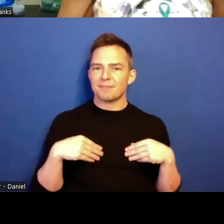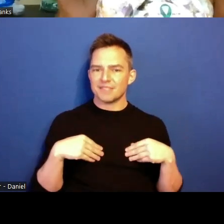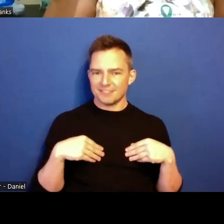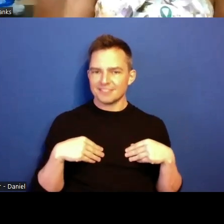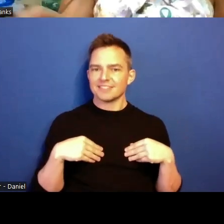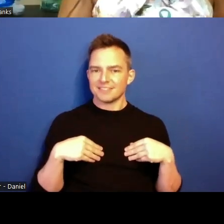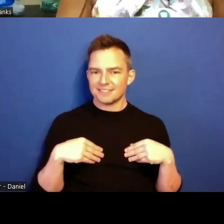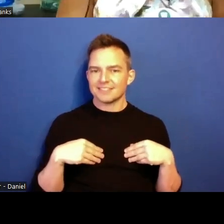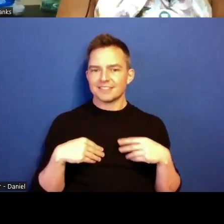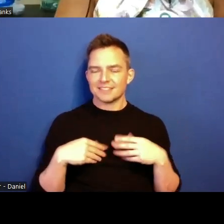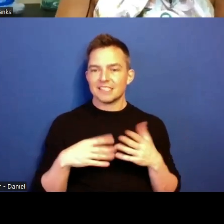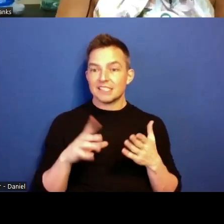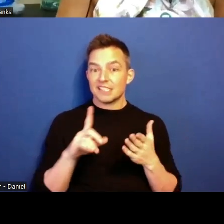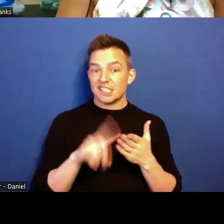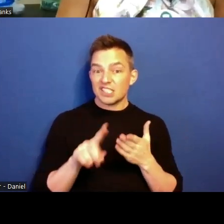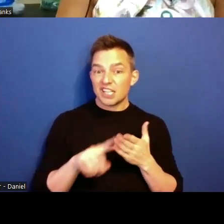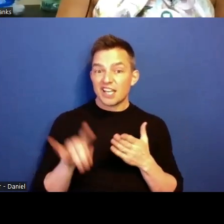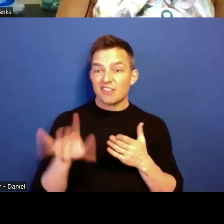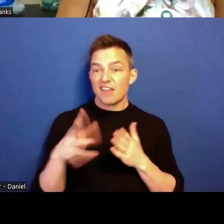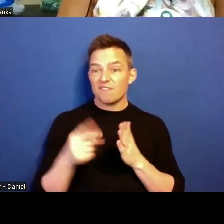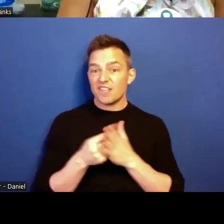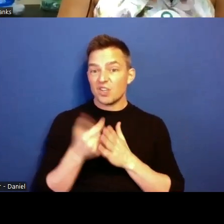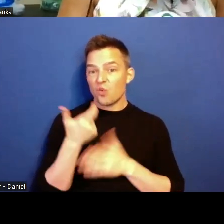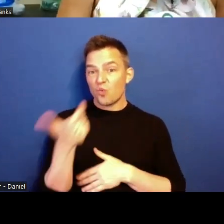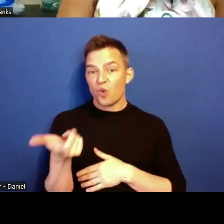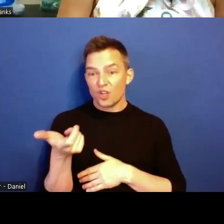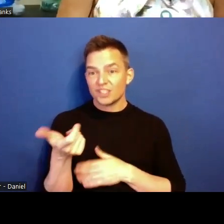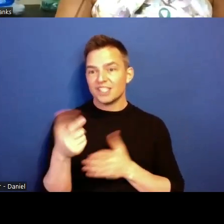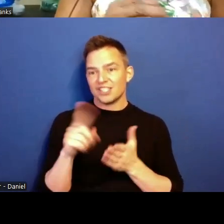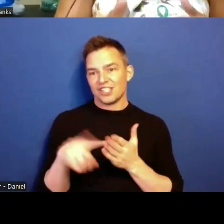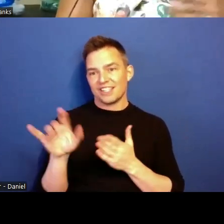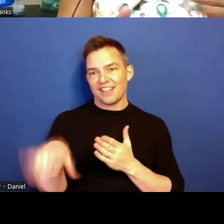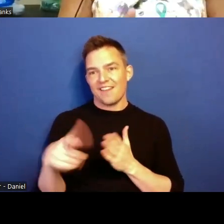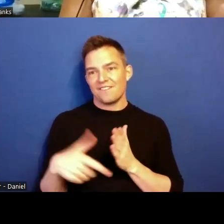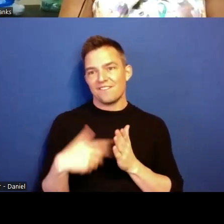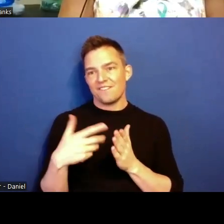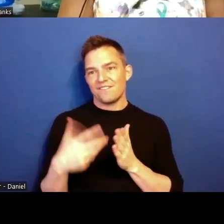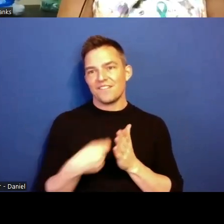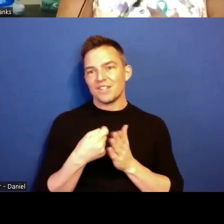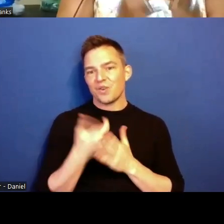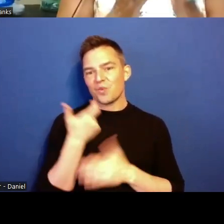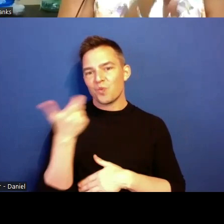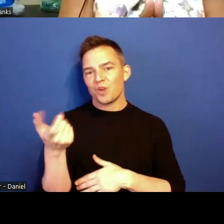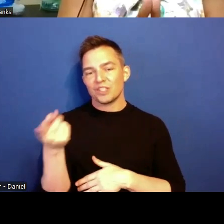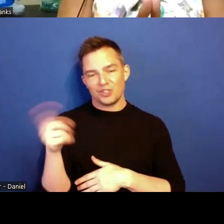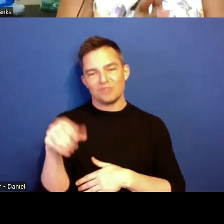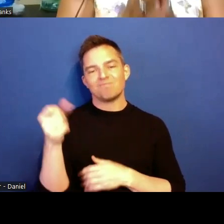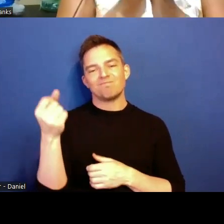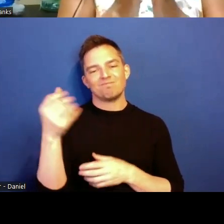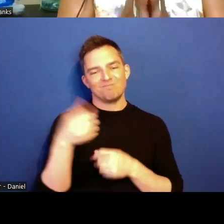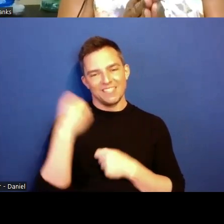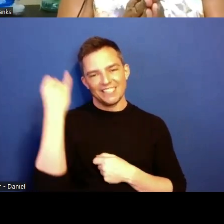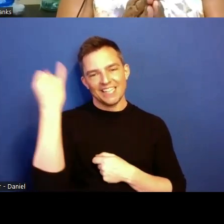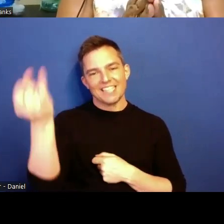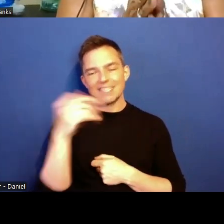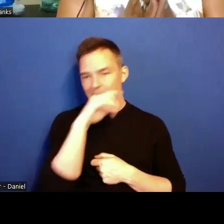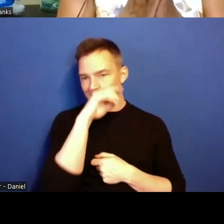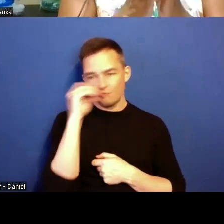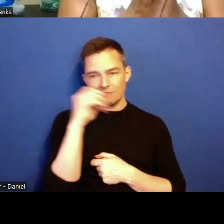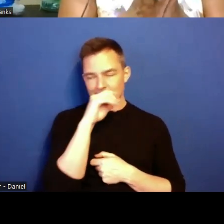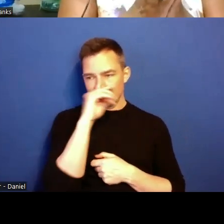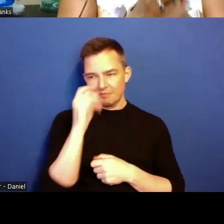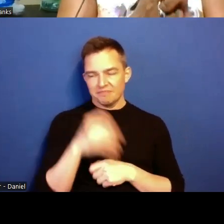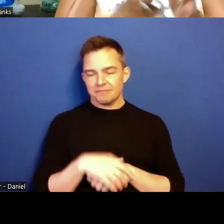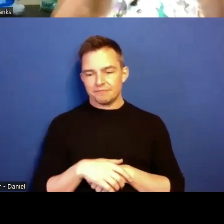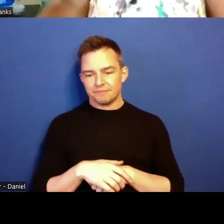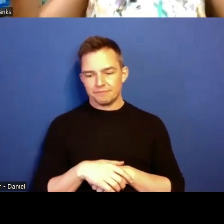your acceptance? And check out that video. Check out that video and you'll get an idea. But please, in order